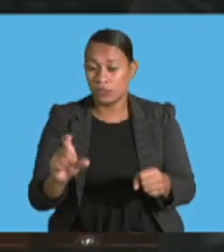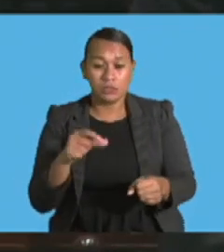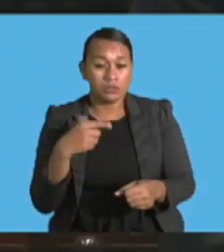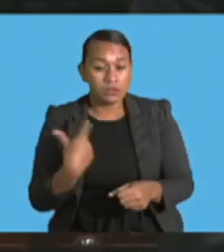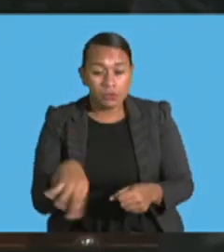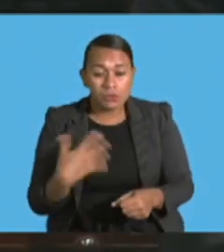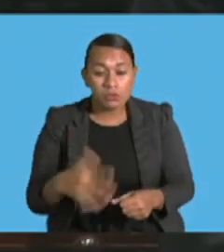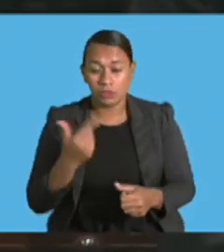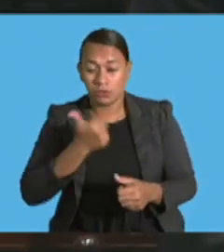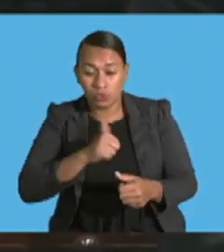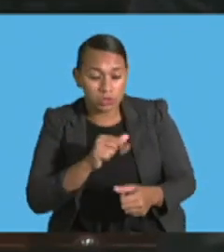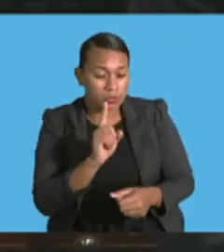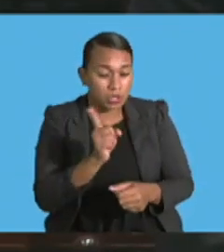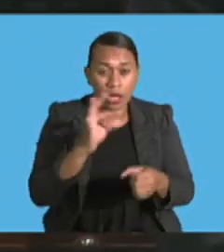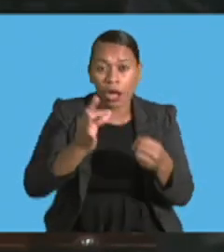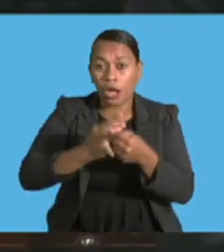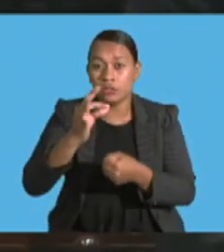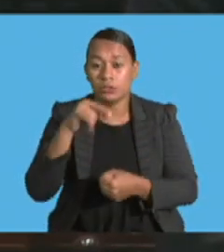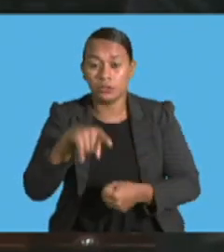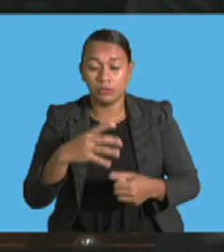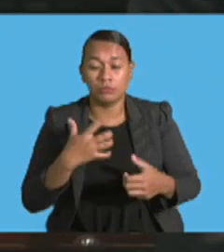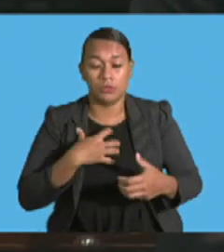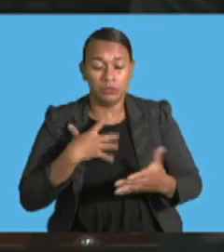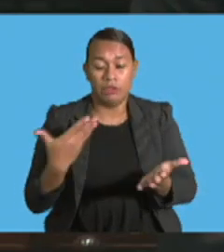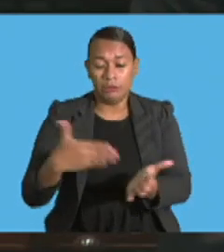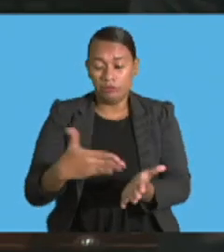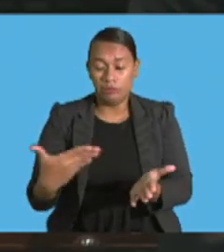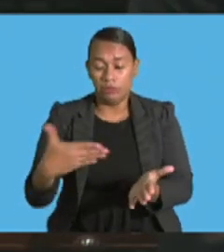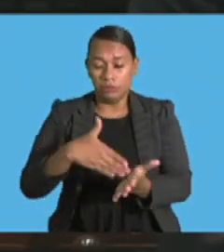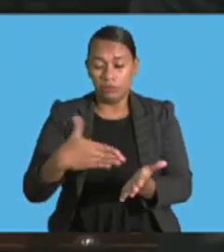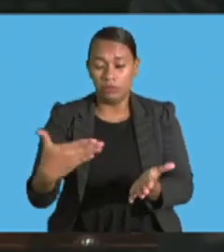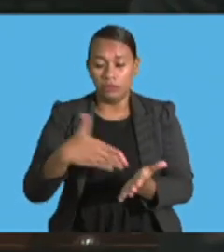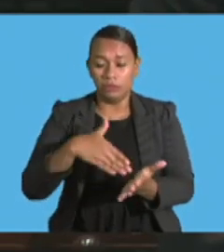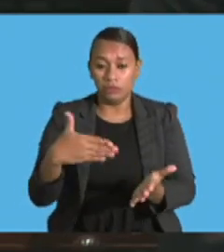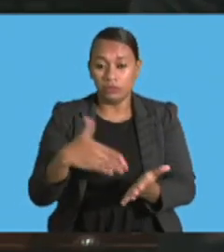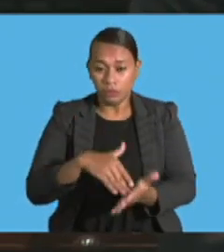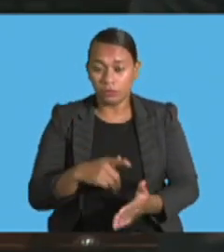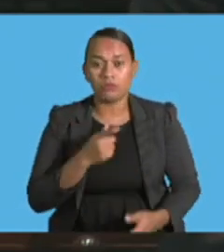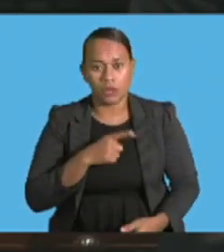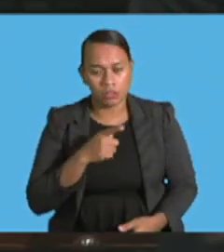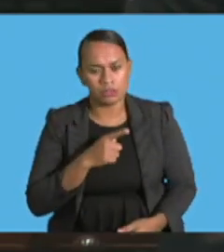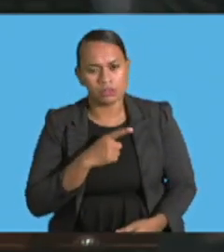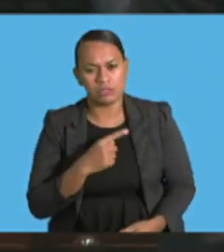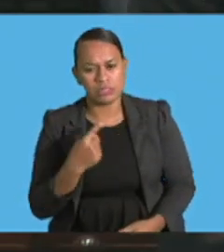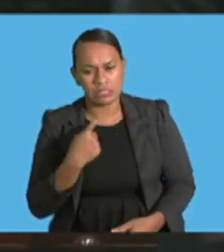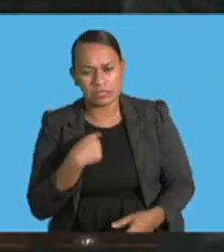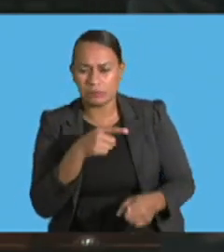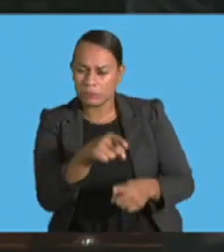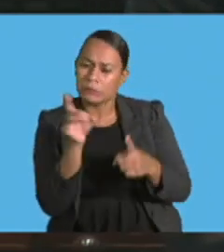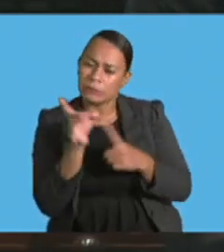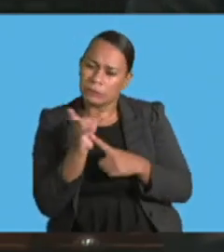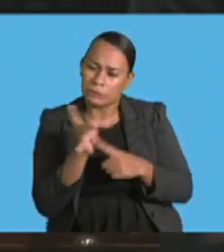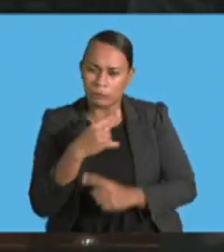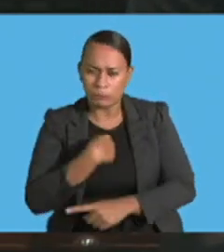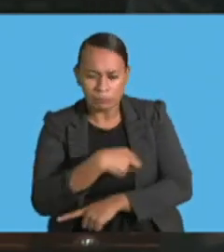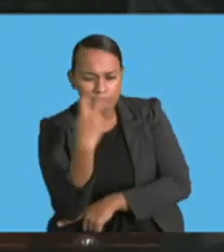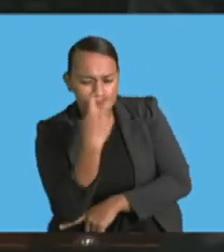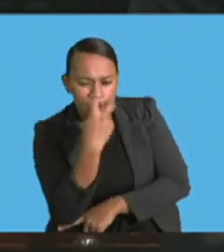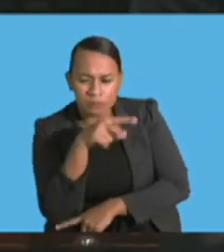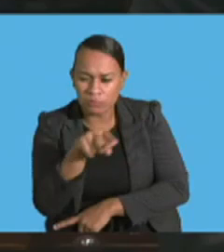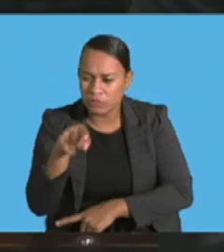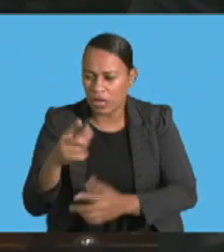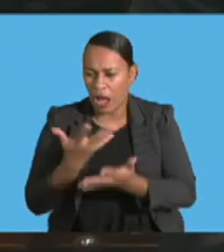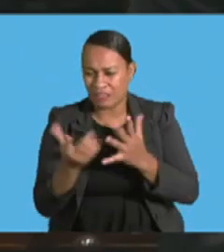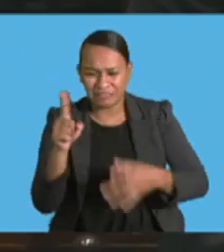approvals have been issued in the last fiscal year, Mr. Speaker say, to registered importers on the importation of ozone depleting gases.